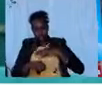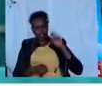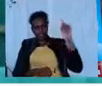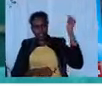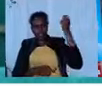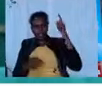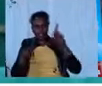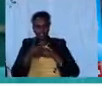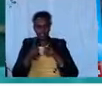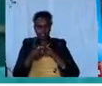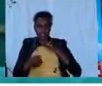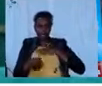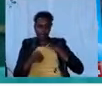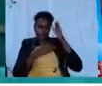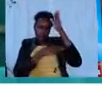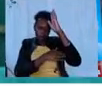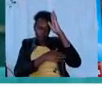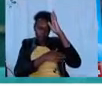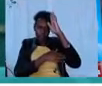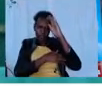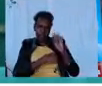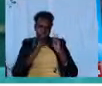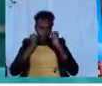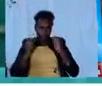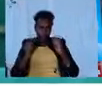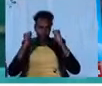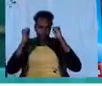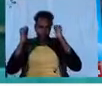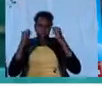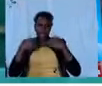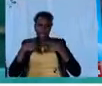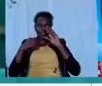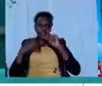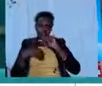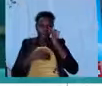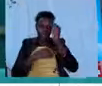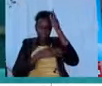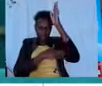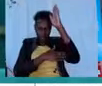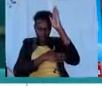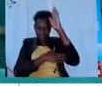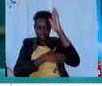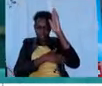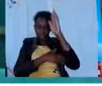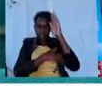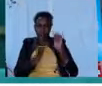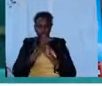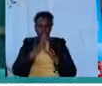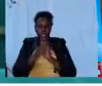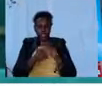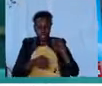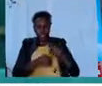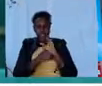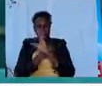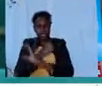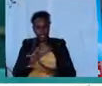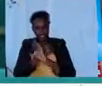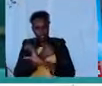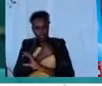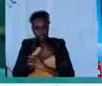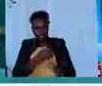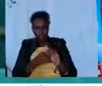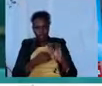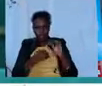For you are our God. You are the God Almighty, and there is no other who is worshipped in this country. Heavenly